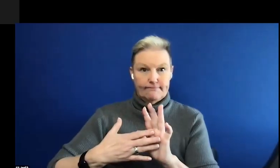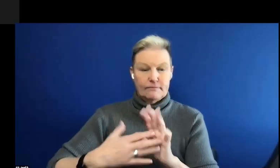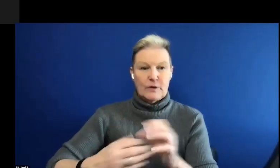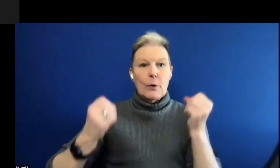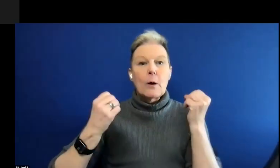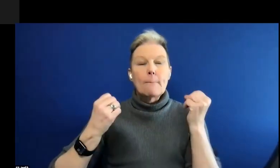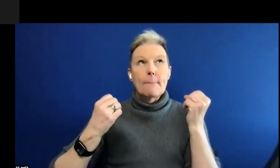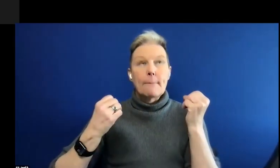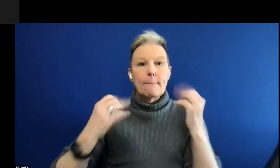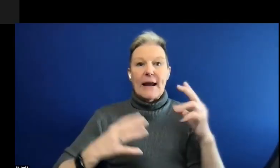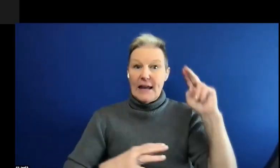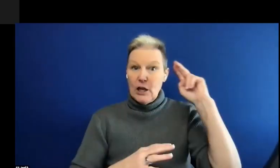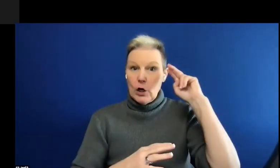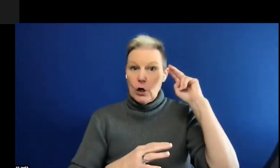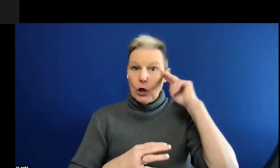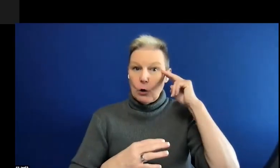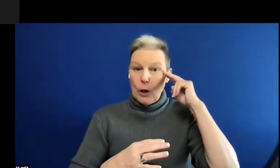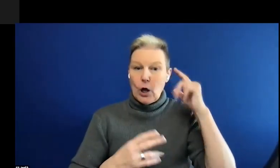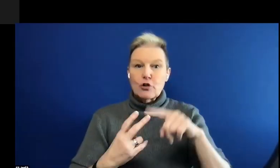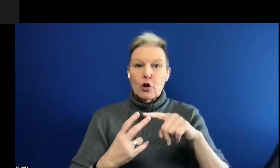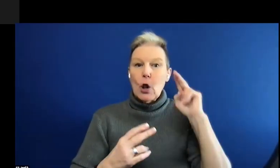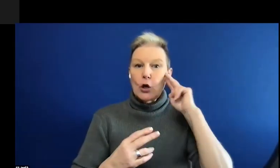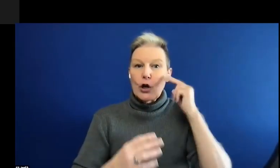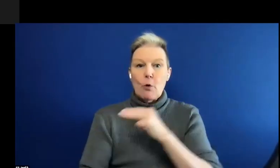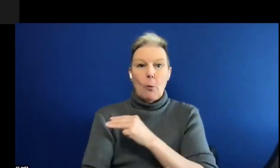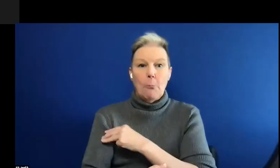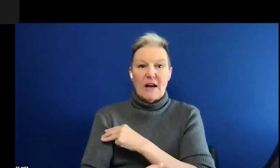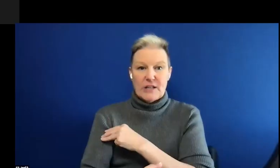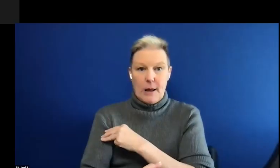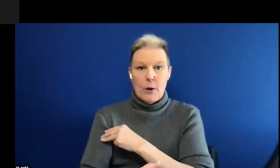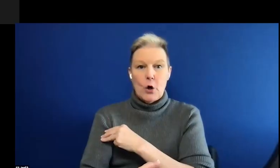many neurological, neuromuscular,